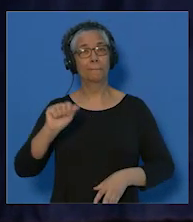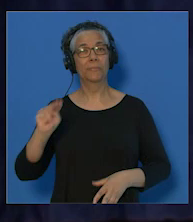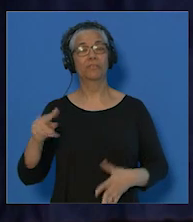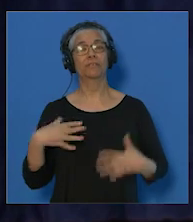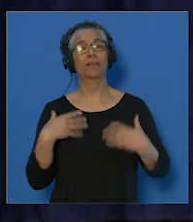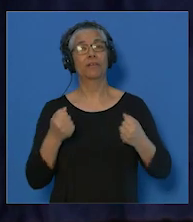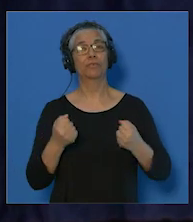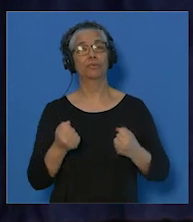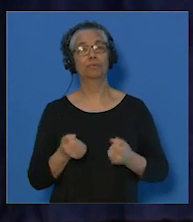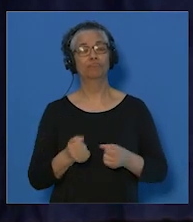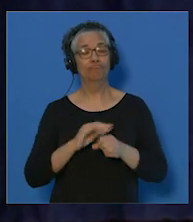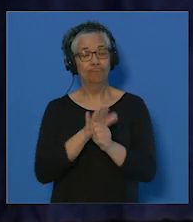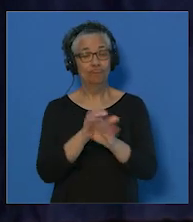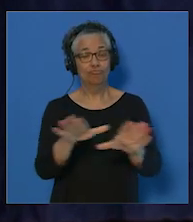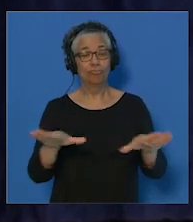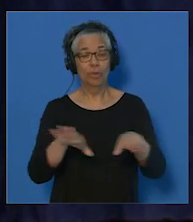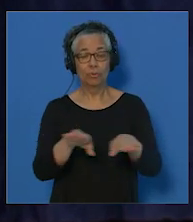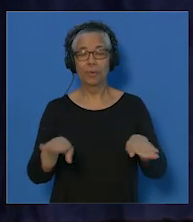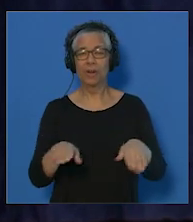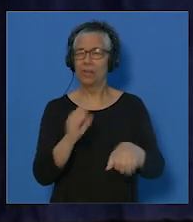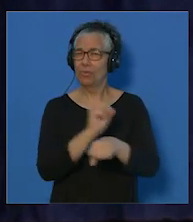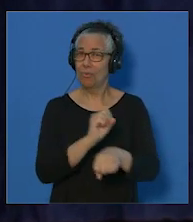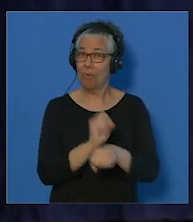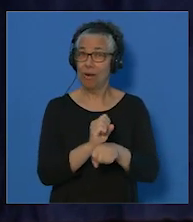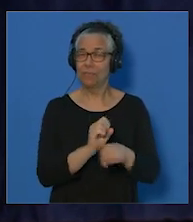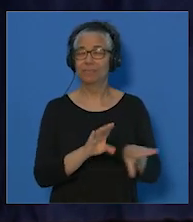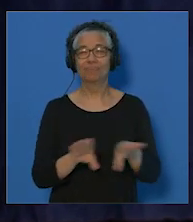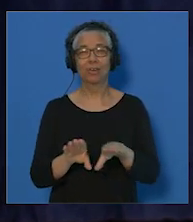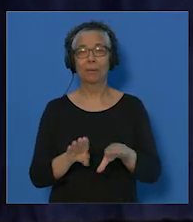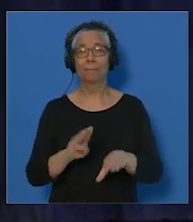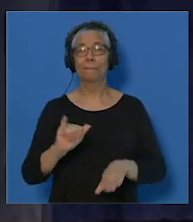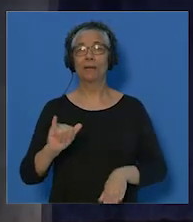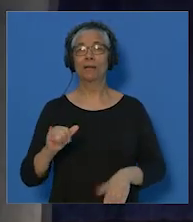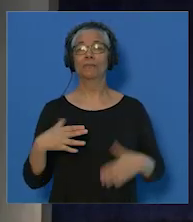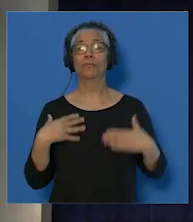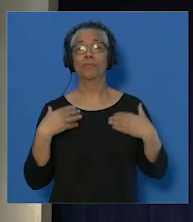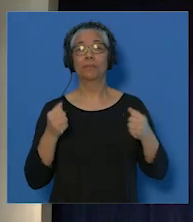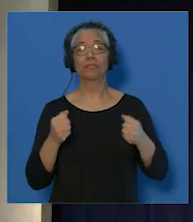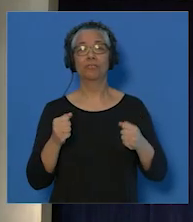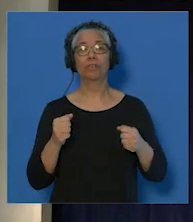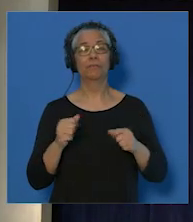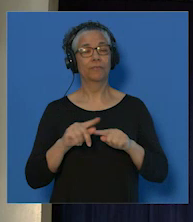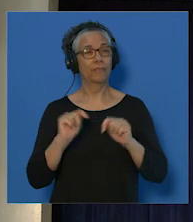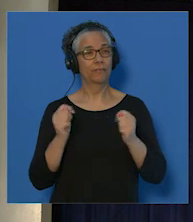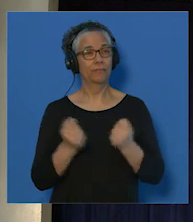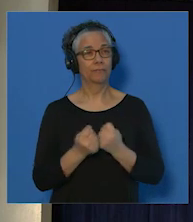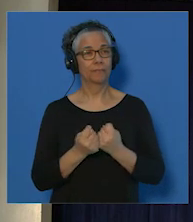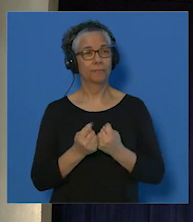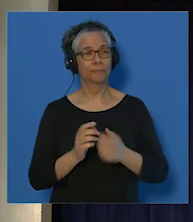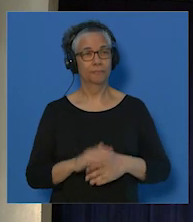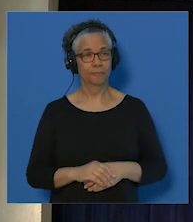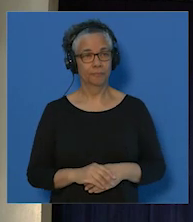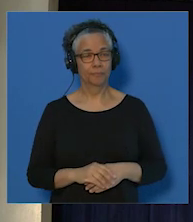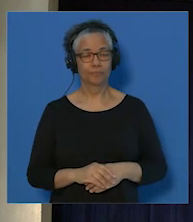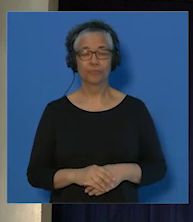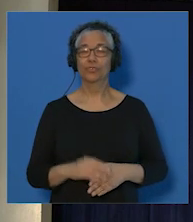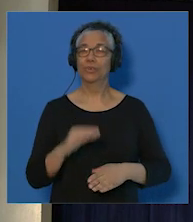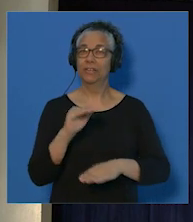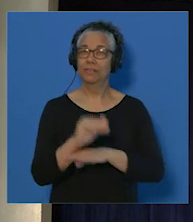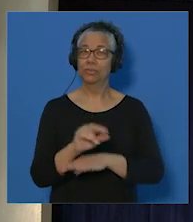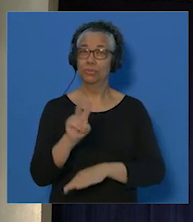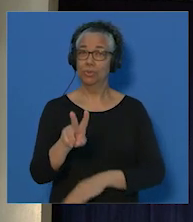Bermuda and the work being carried out by the Ministry of Health. Minister? Thank you, Premier. Good evening. Today there